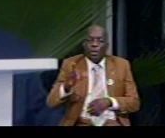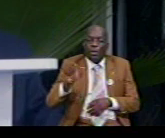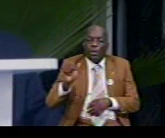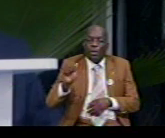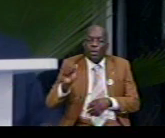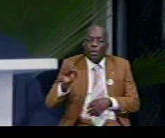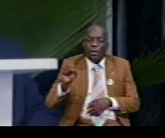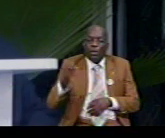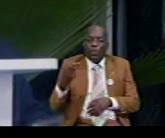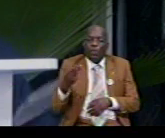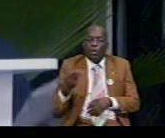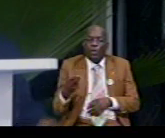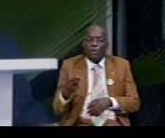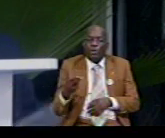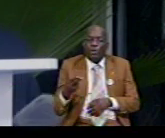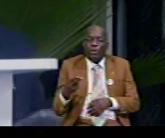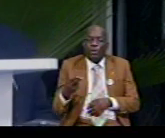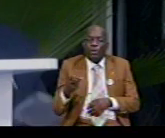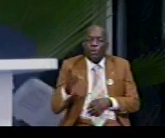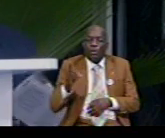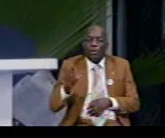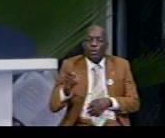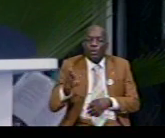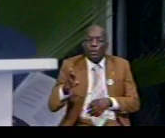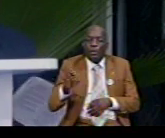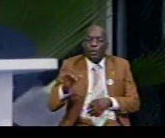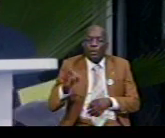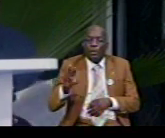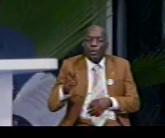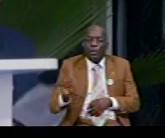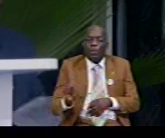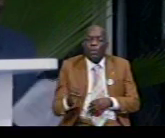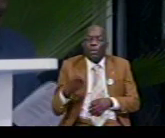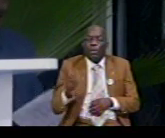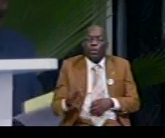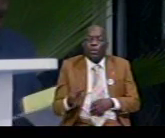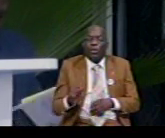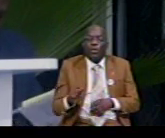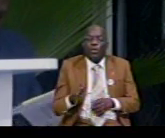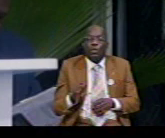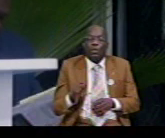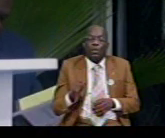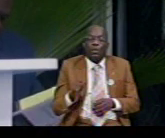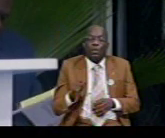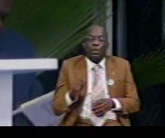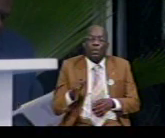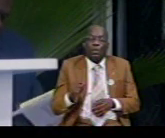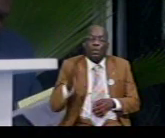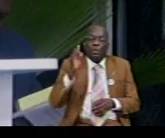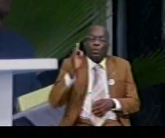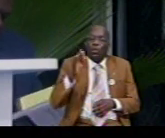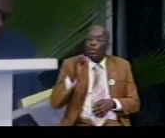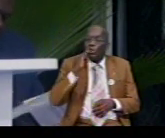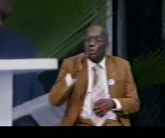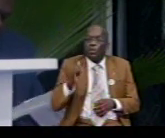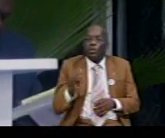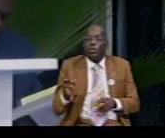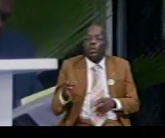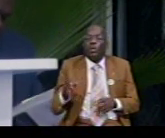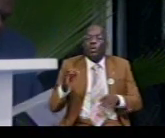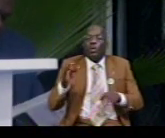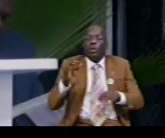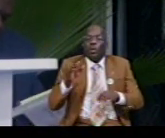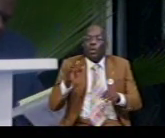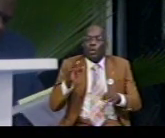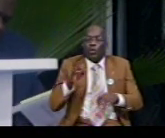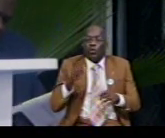formats. The messages are also available for download in mobile